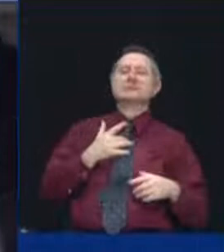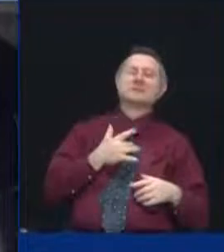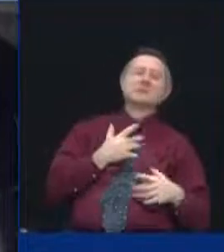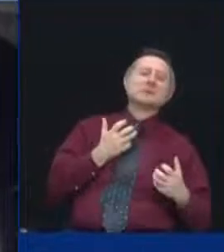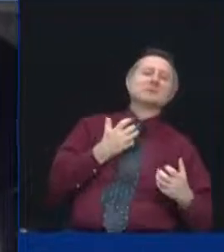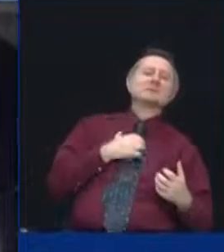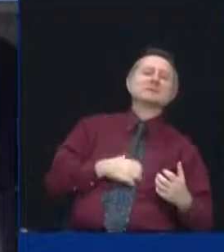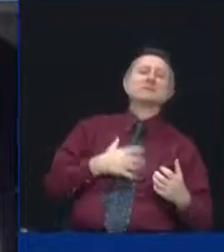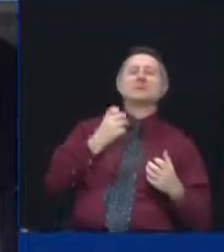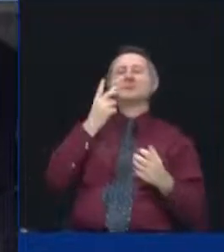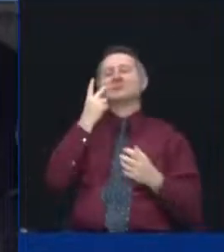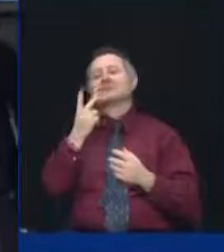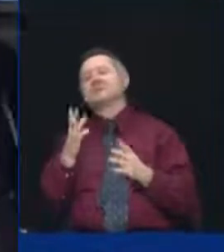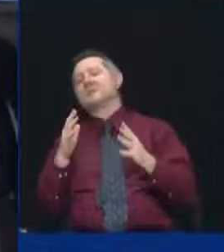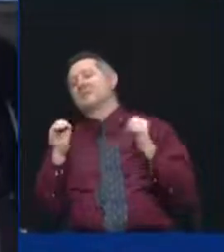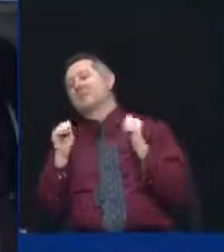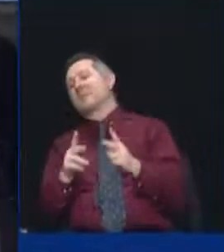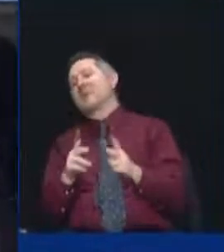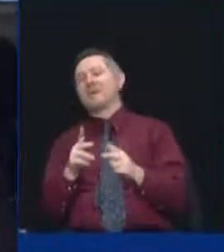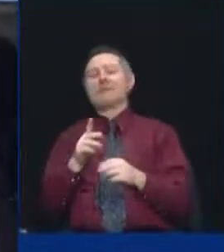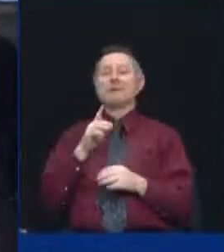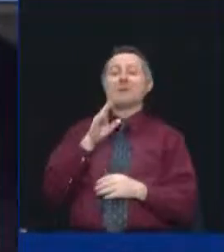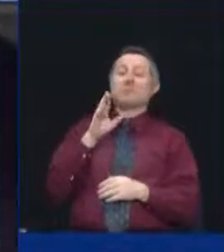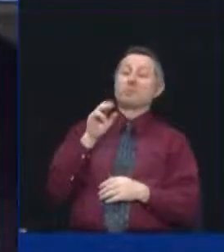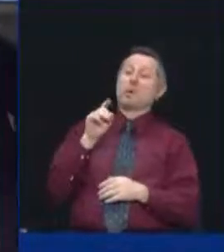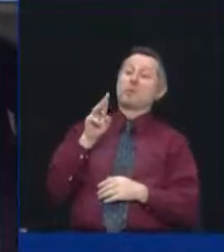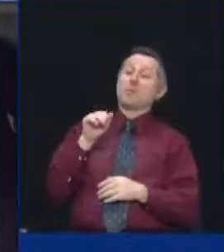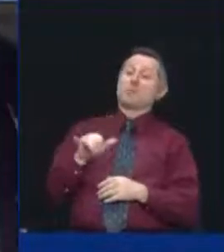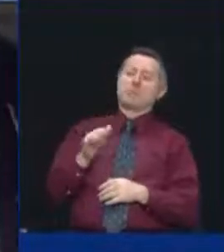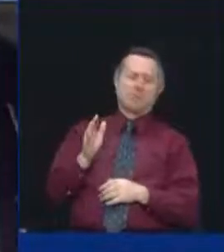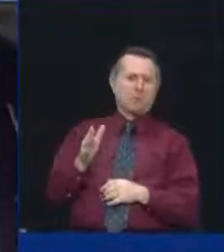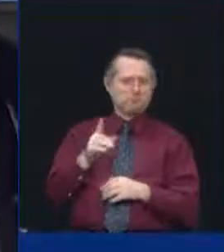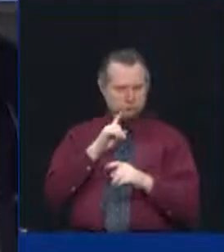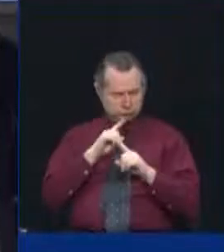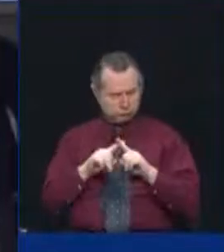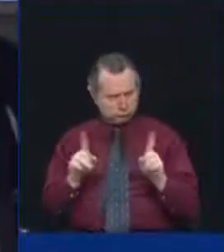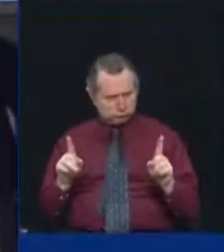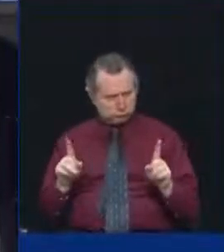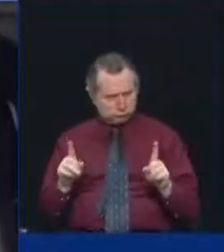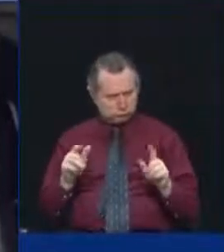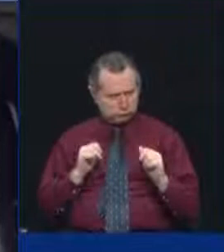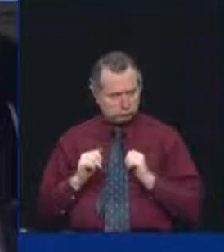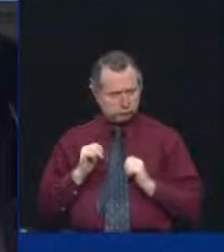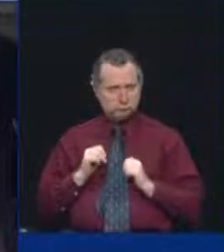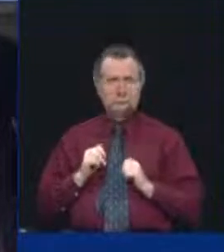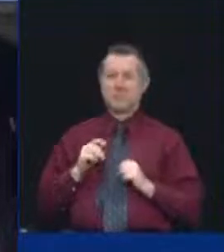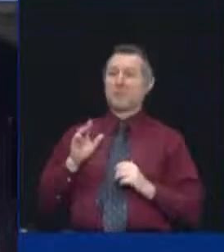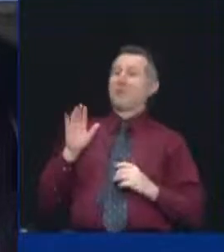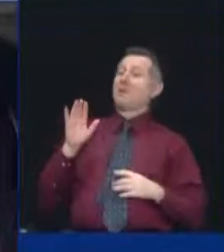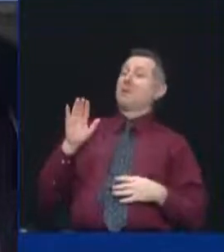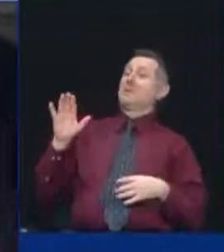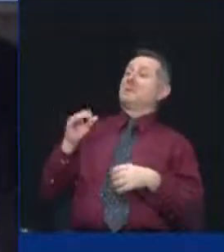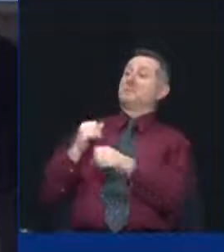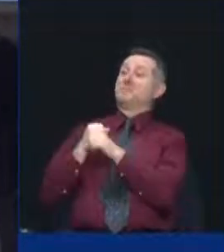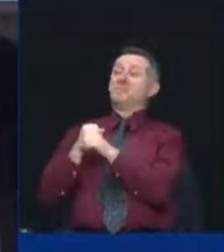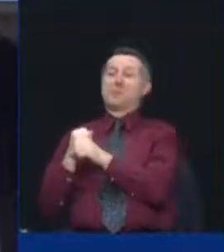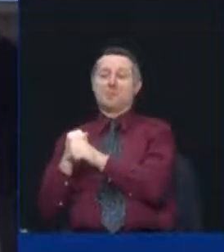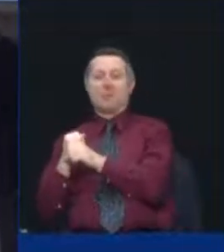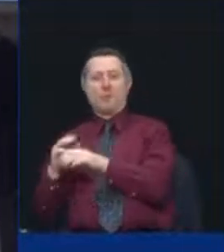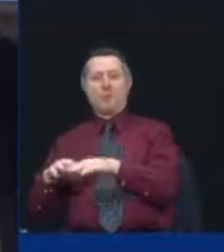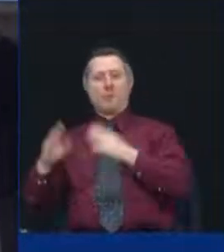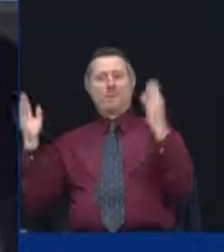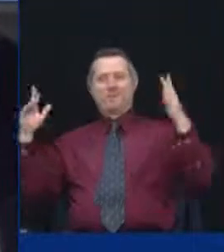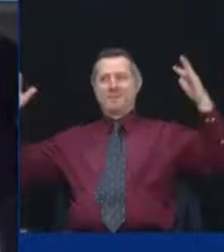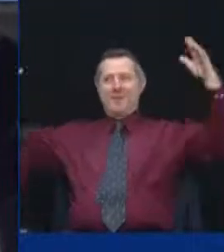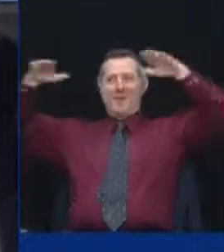back, right? Broadway is a little different than what you described actually earlier, open air, spacing, right, 6 feet. Broadway